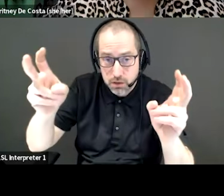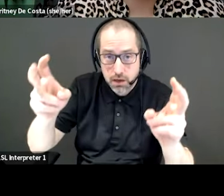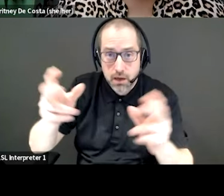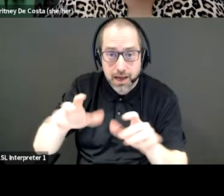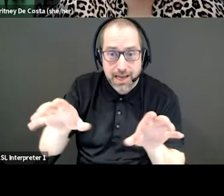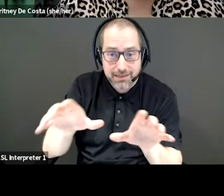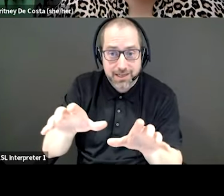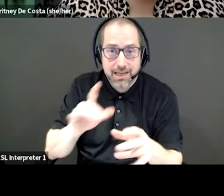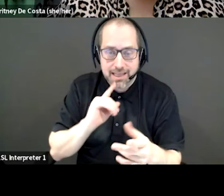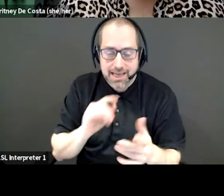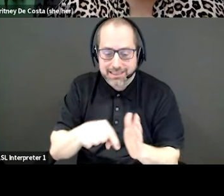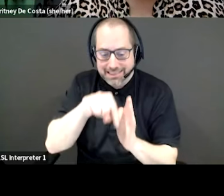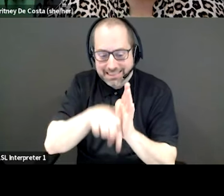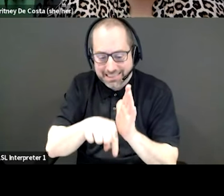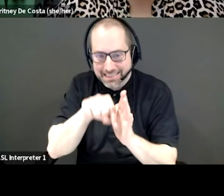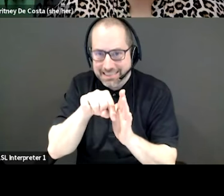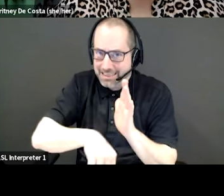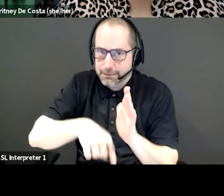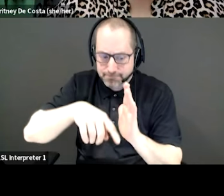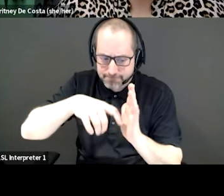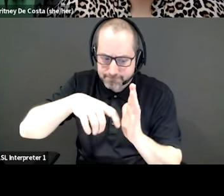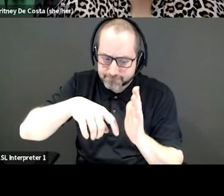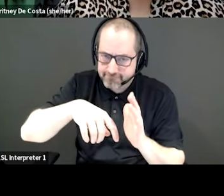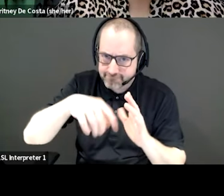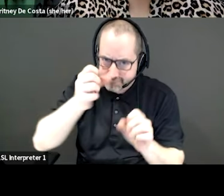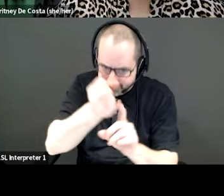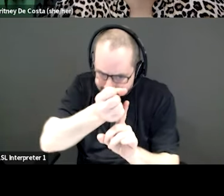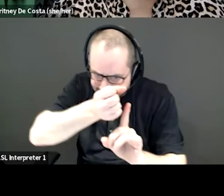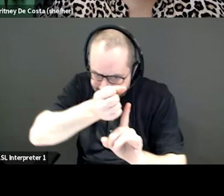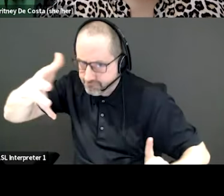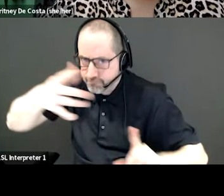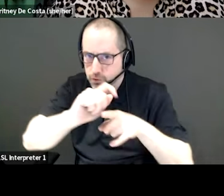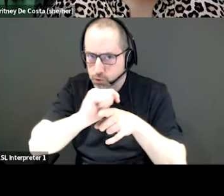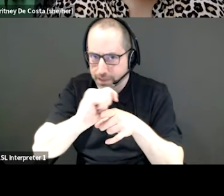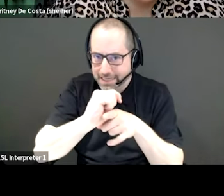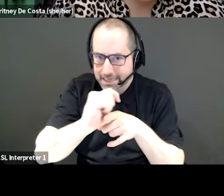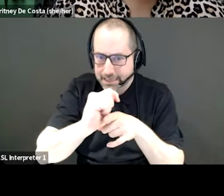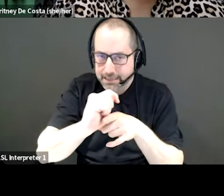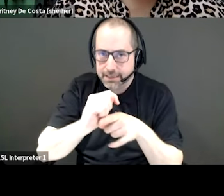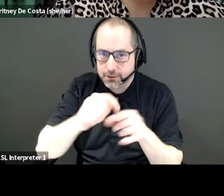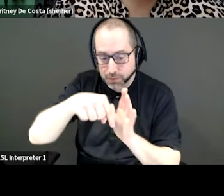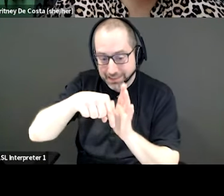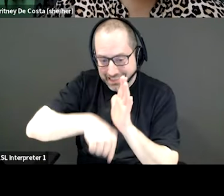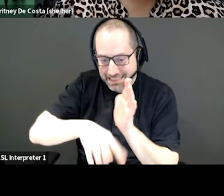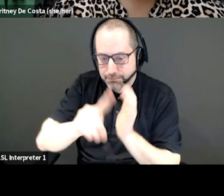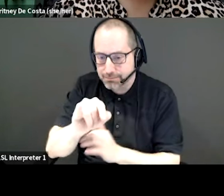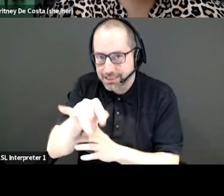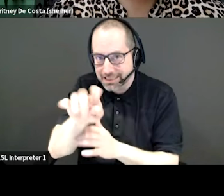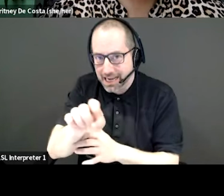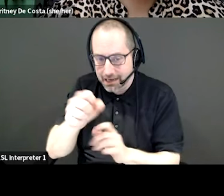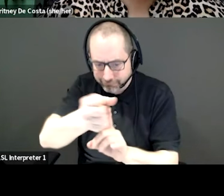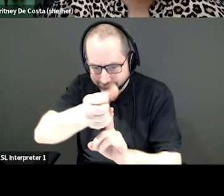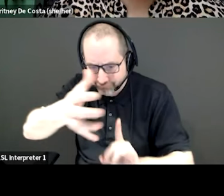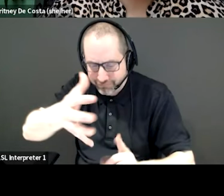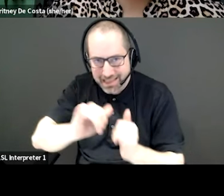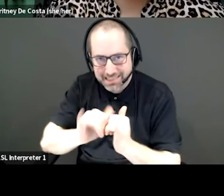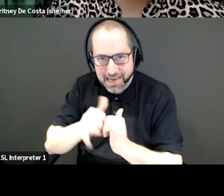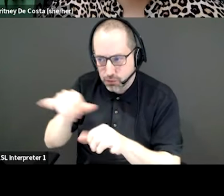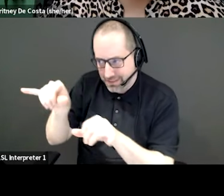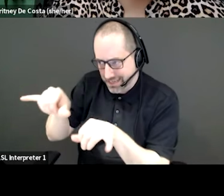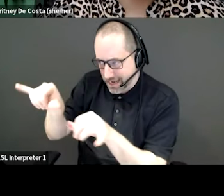which is our deep dive training series. So the deep dives are where we get to look at applying the standards.